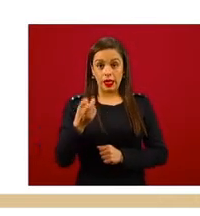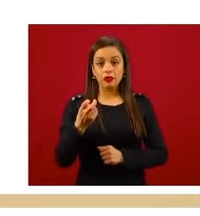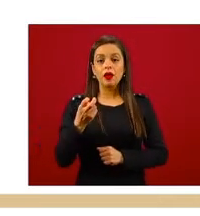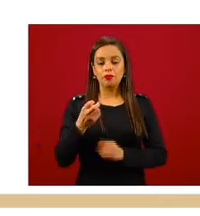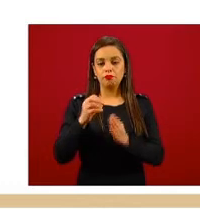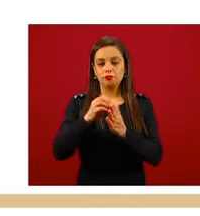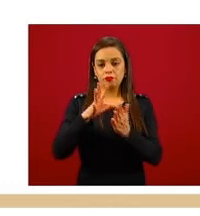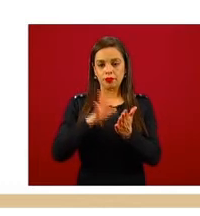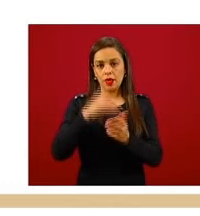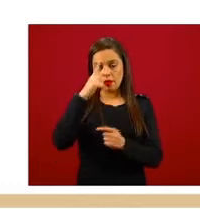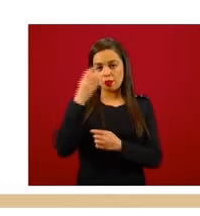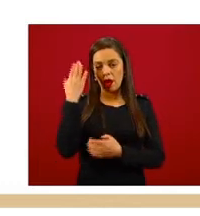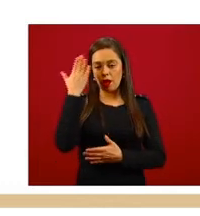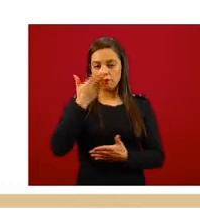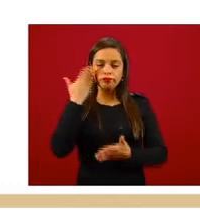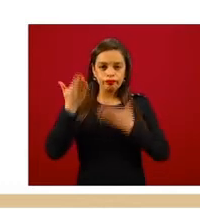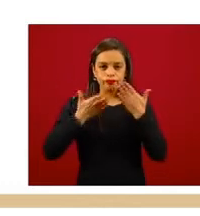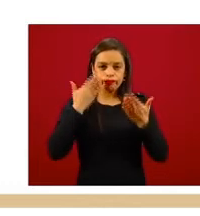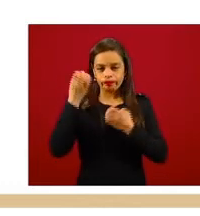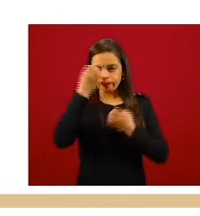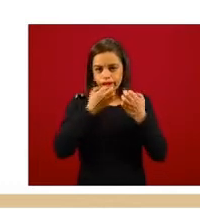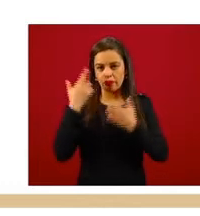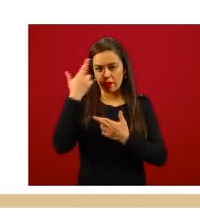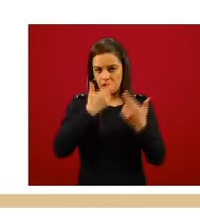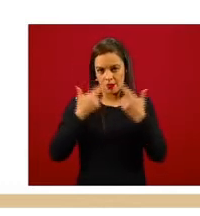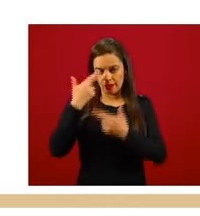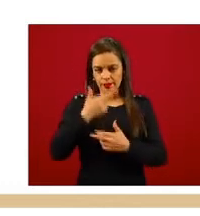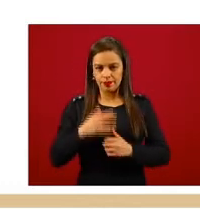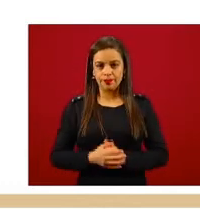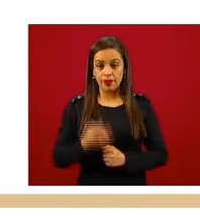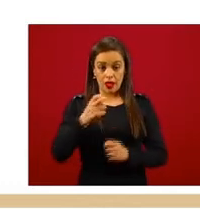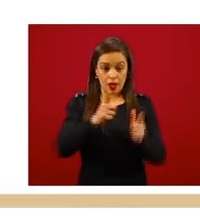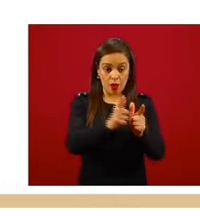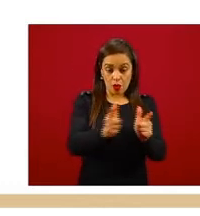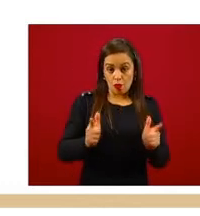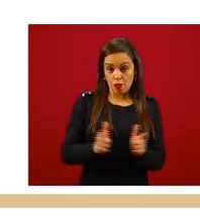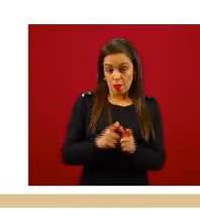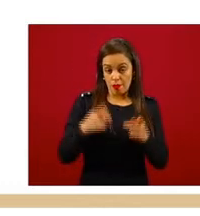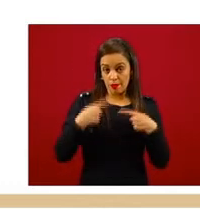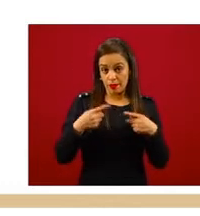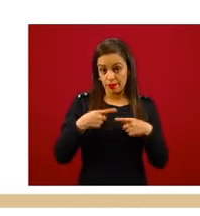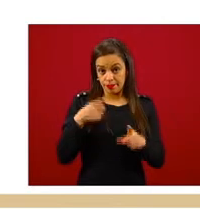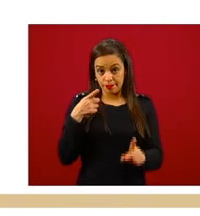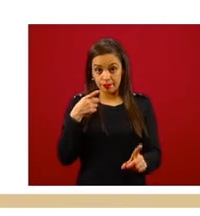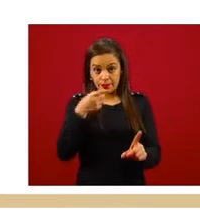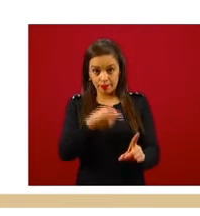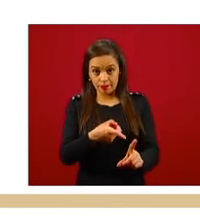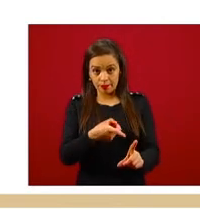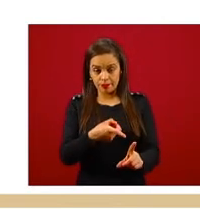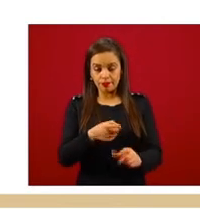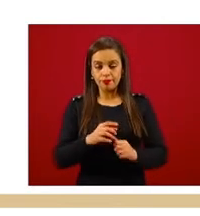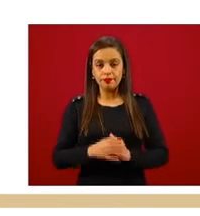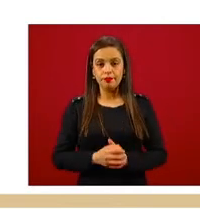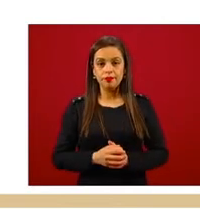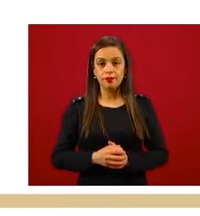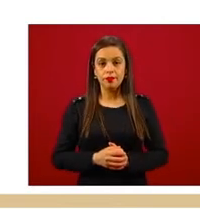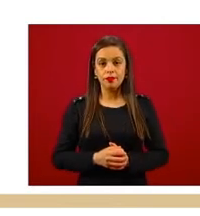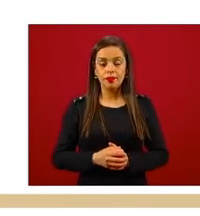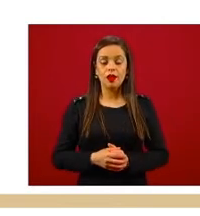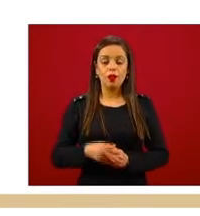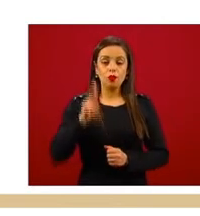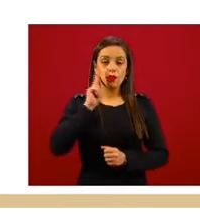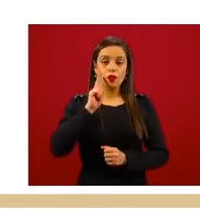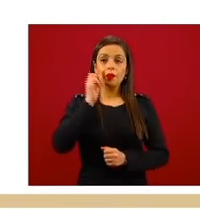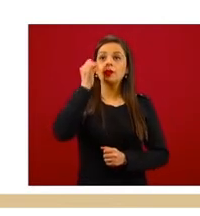ingresadas a protocolo de estudio, y disease, and they precisamente were de enter este into grupo our de testing protocol. personas en las cuales And se out obtuvo of this group of una people muestra,